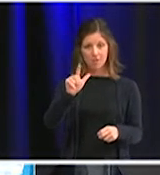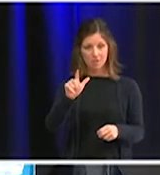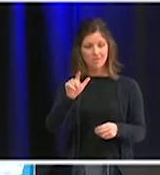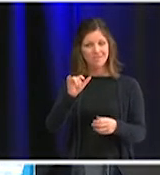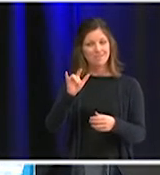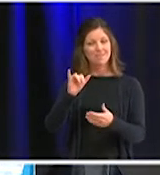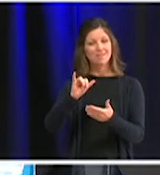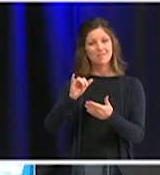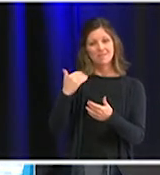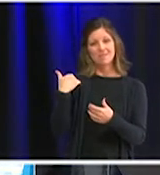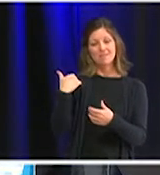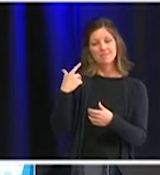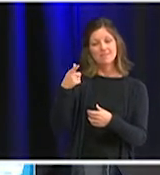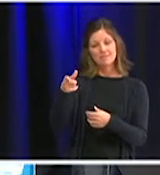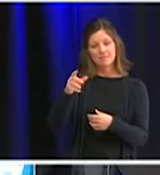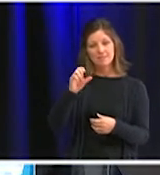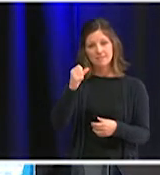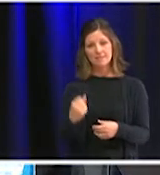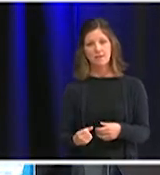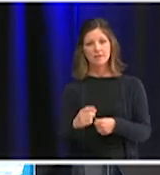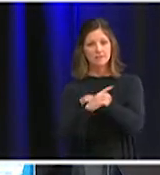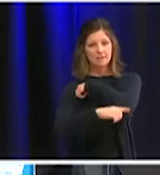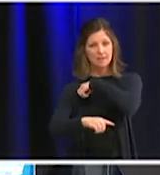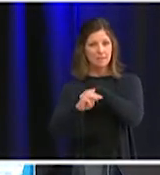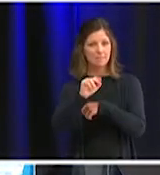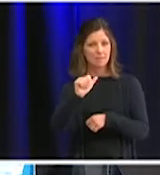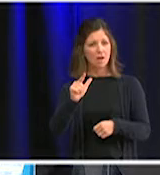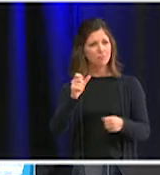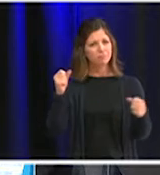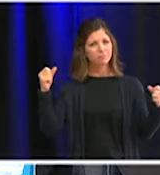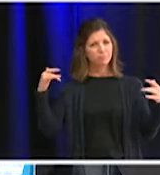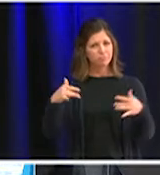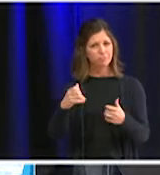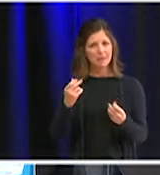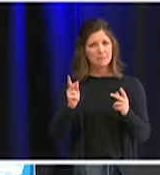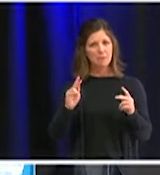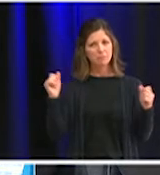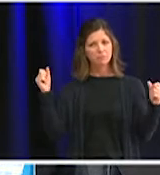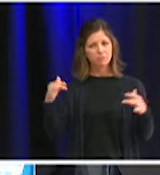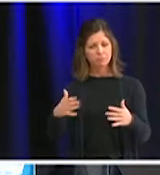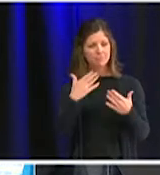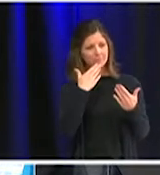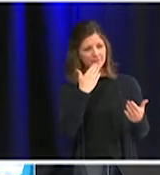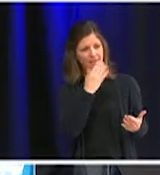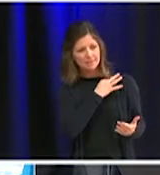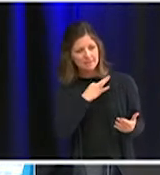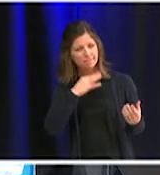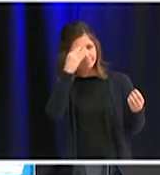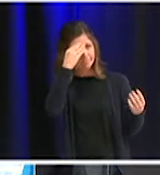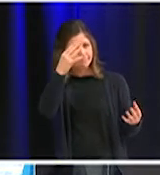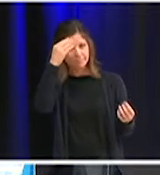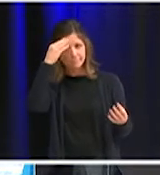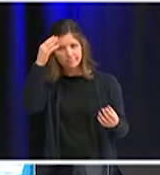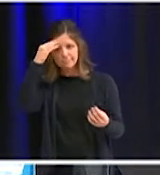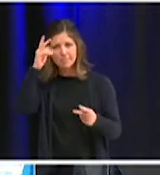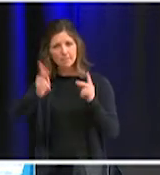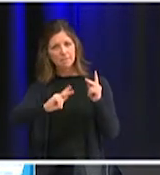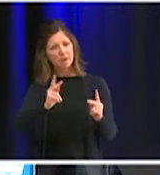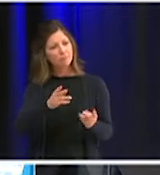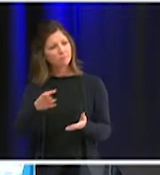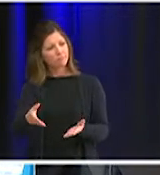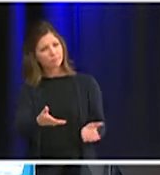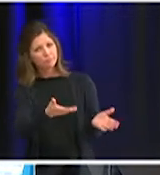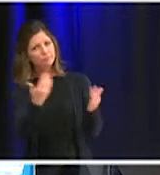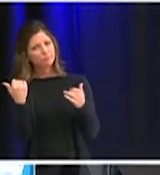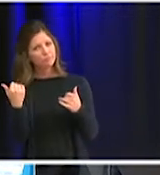A great turnout. I want to thank our census staff and what they're doing to get the word out, to making sure that we can get areas opportunity.